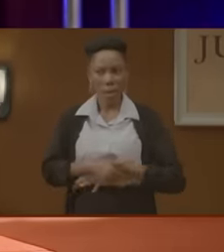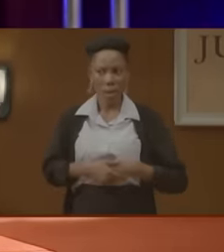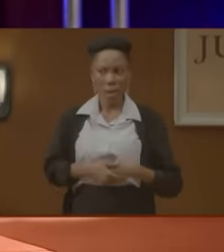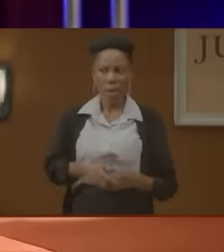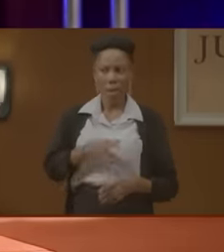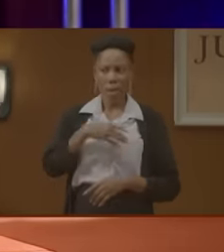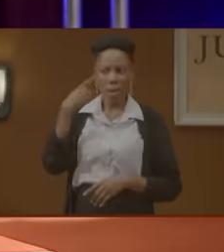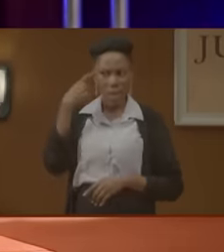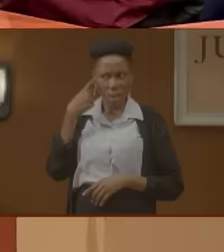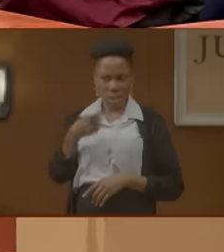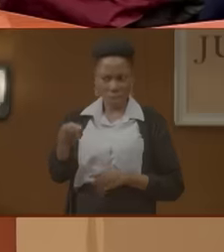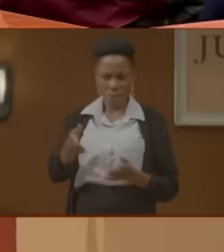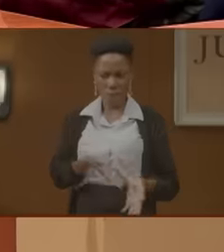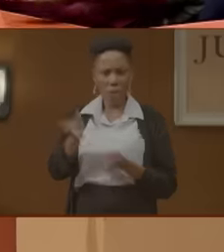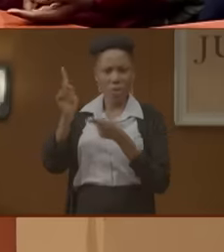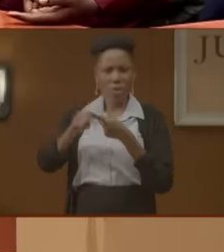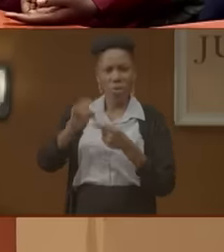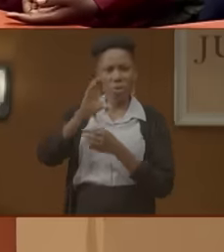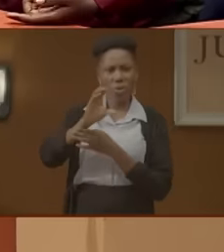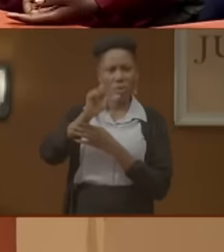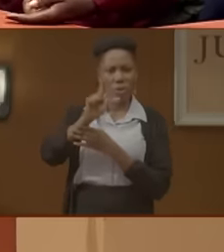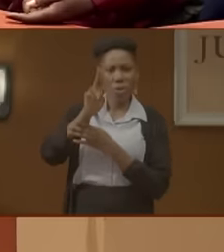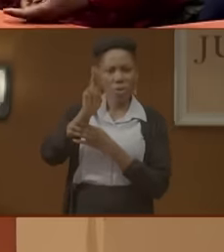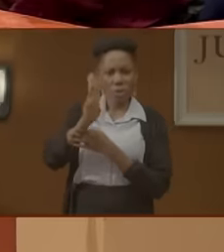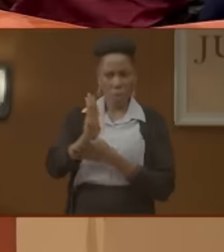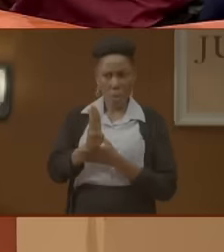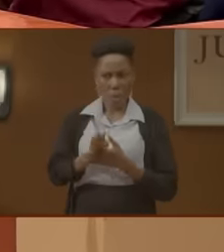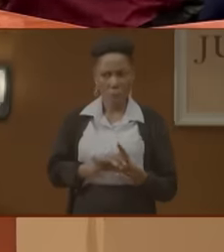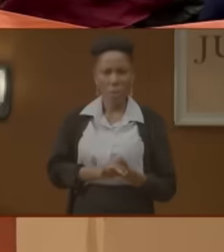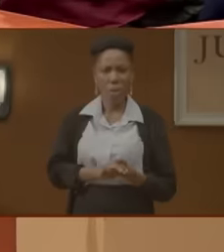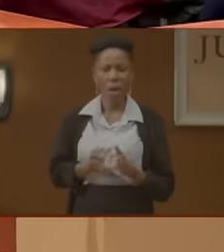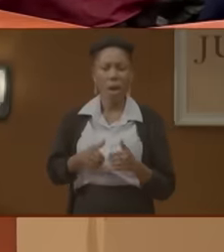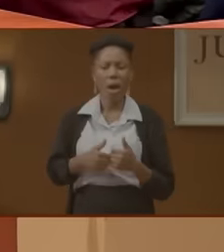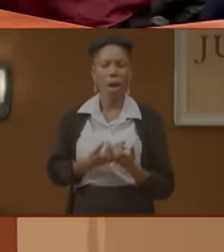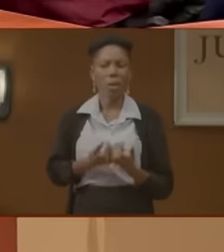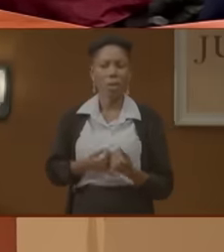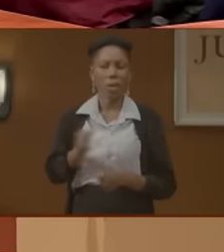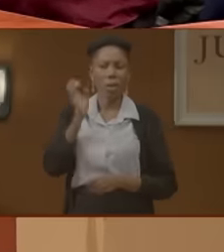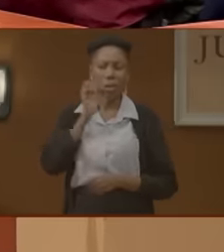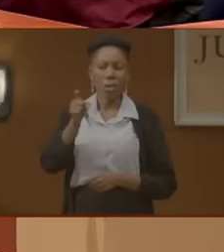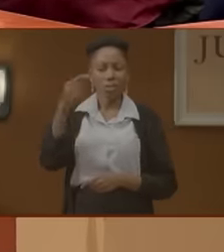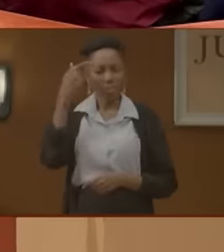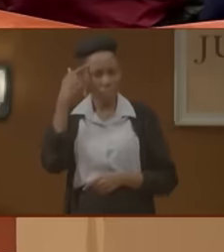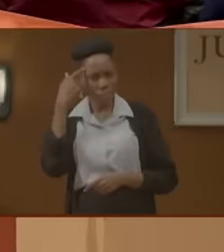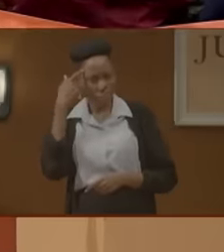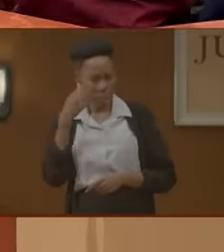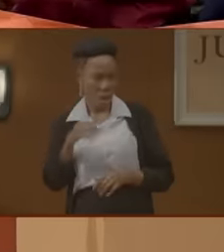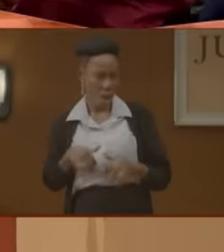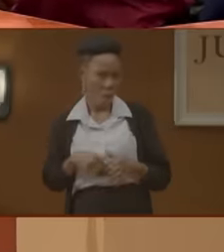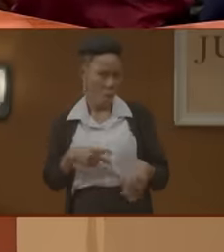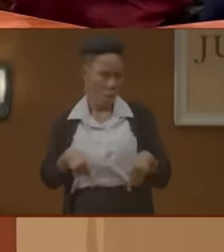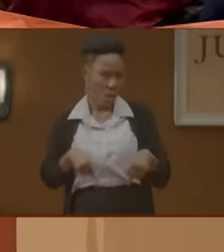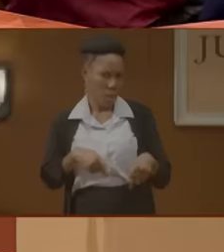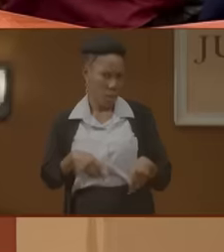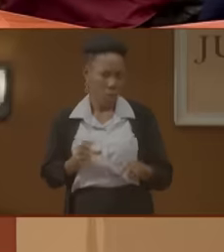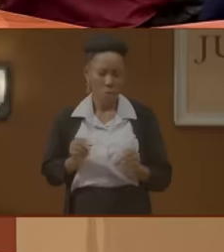I felt, no, it shouldn't get to that level. So she kept on, you know, having that kind of lifestyle. And each time she